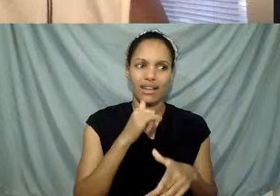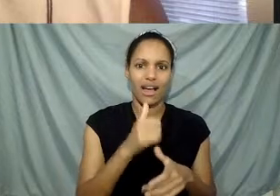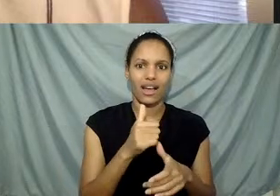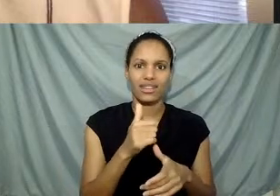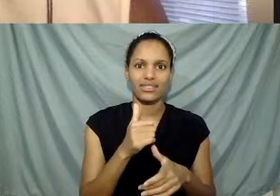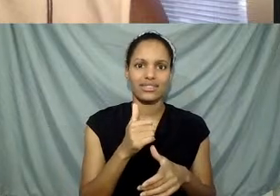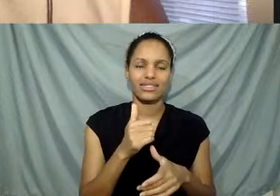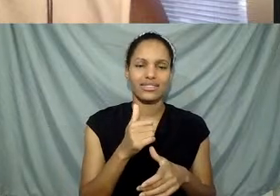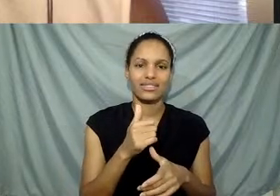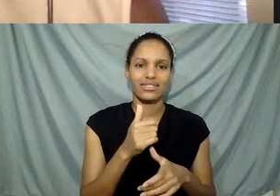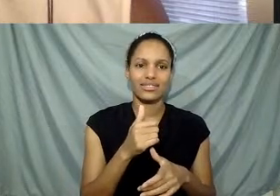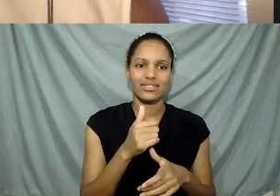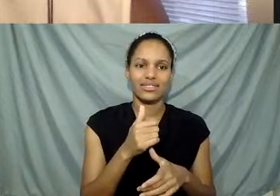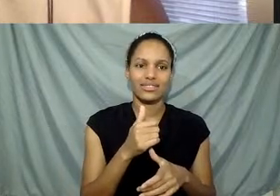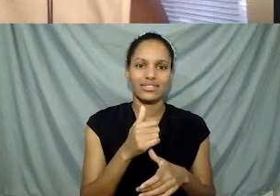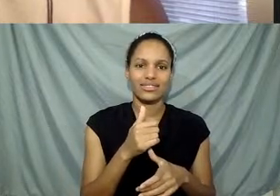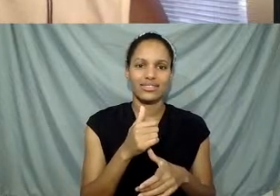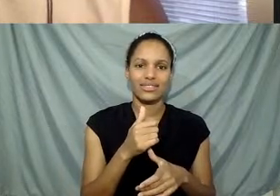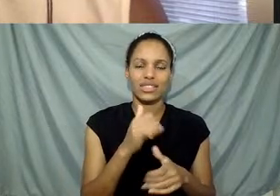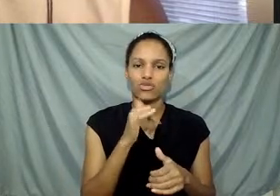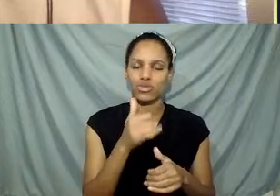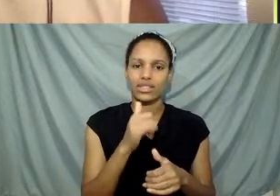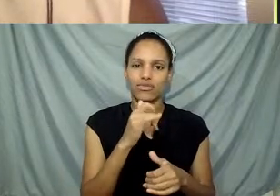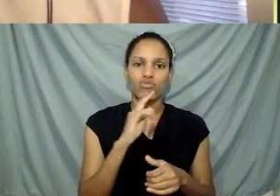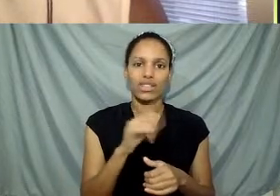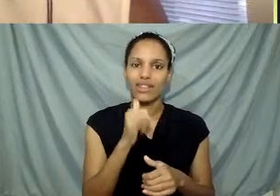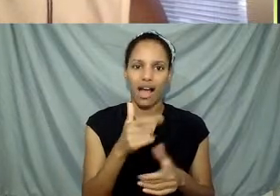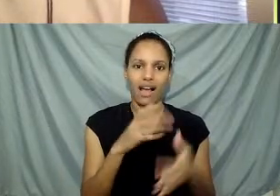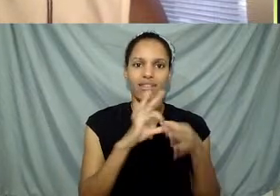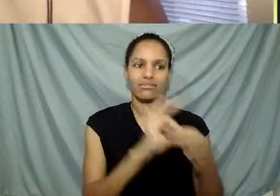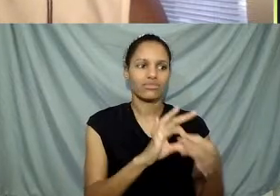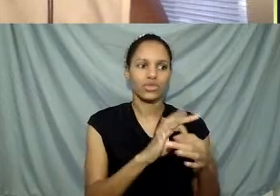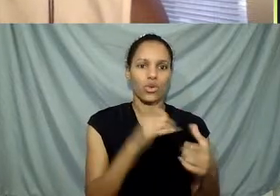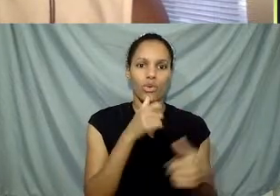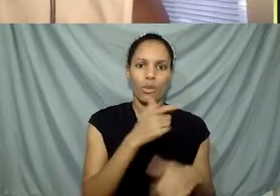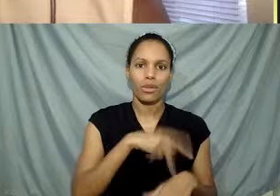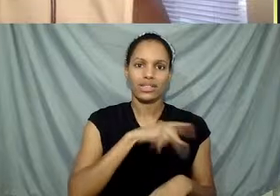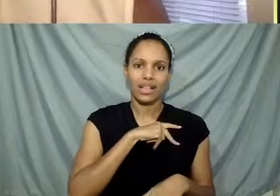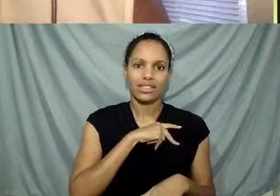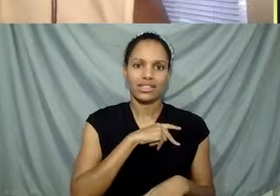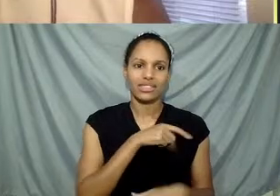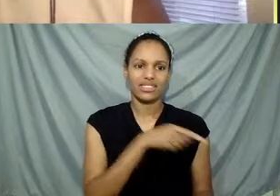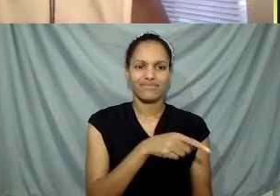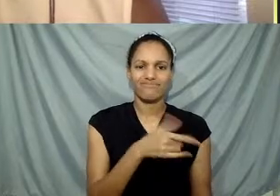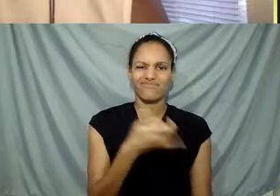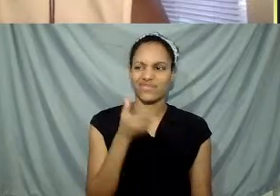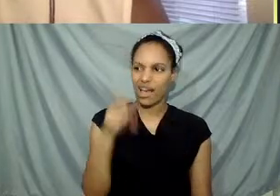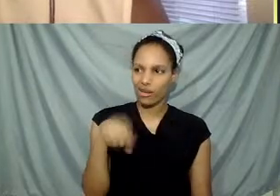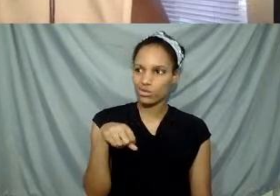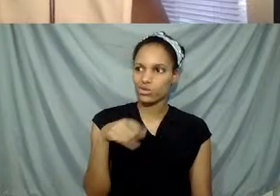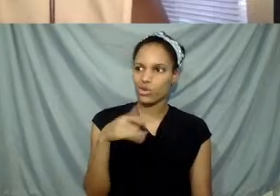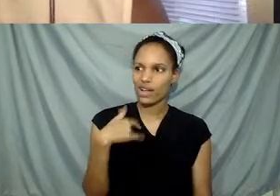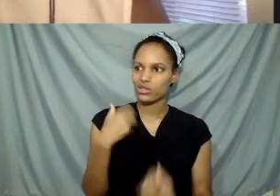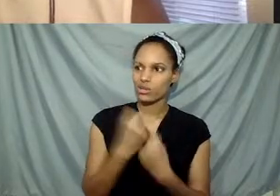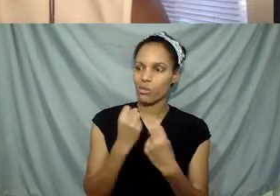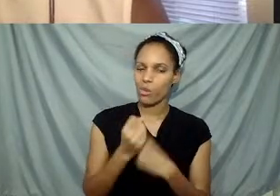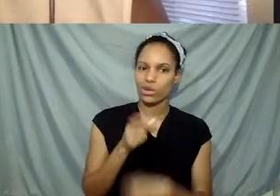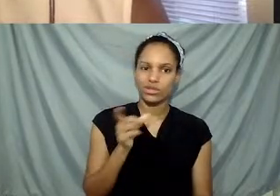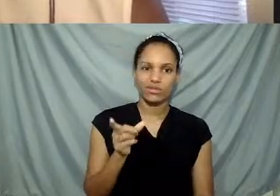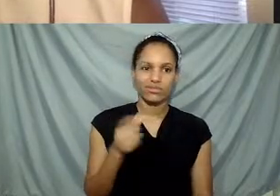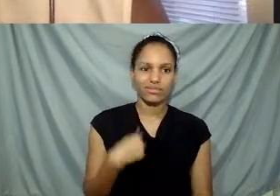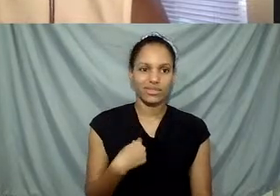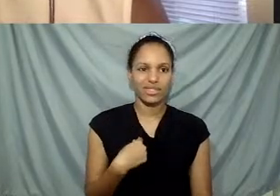that you are about. And she was just like, I had to. I wanted to support you. So